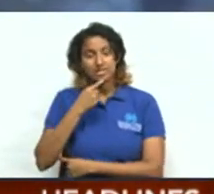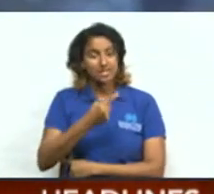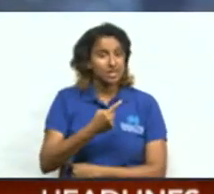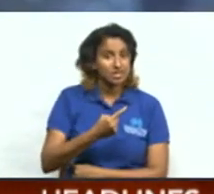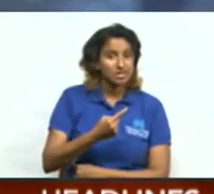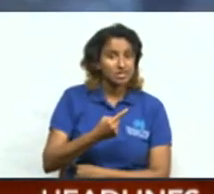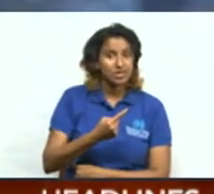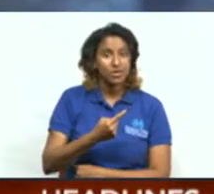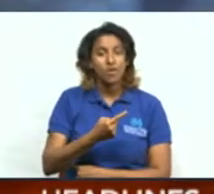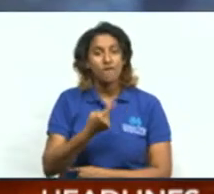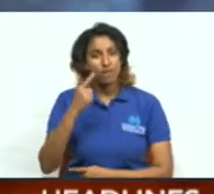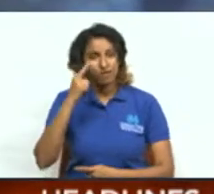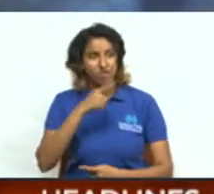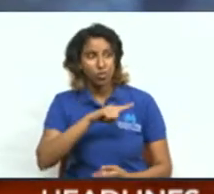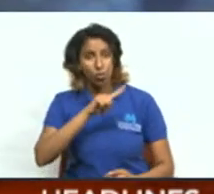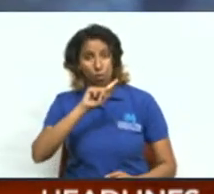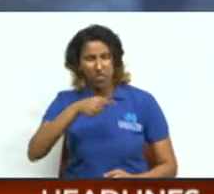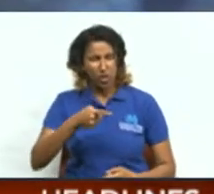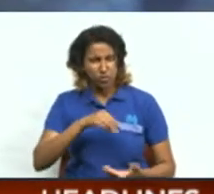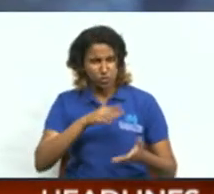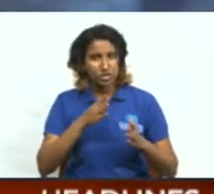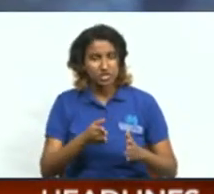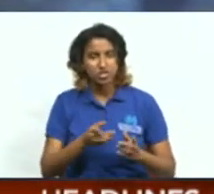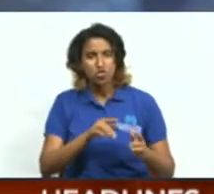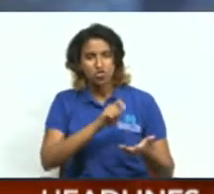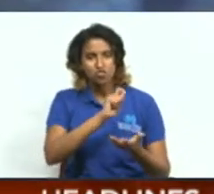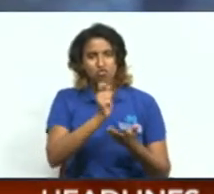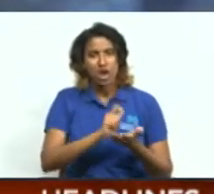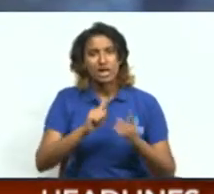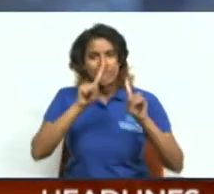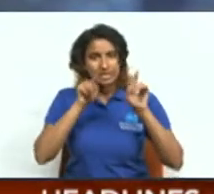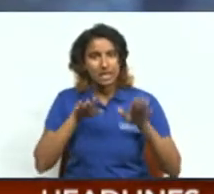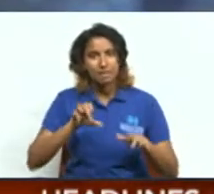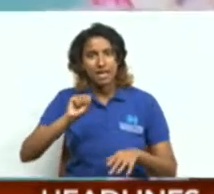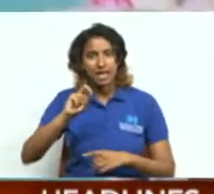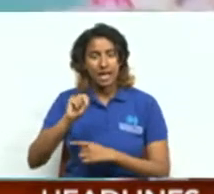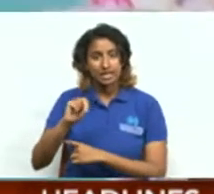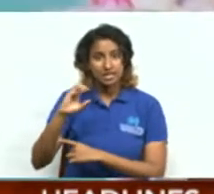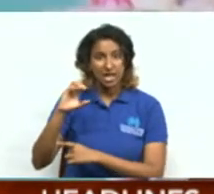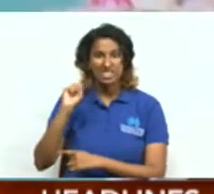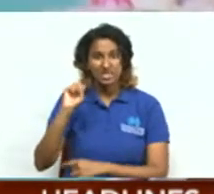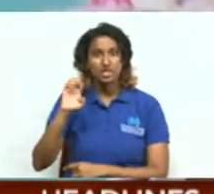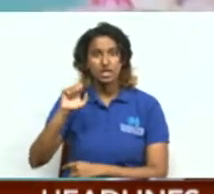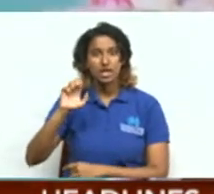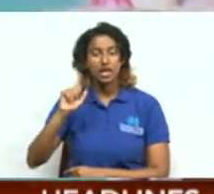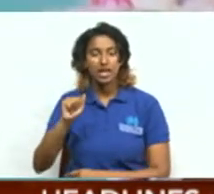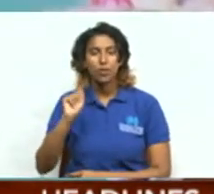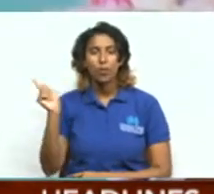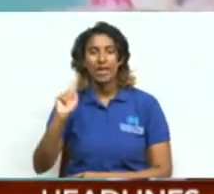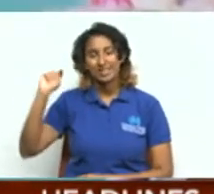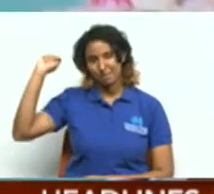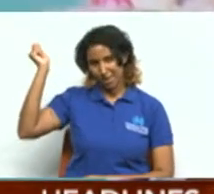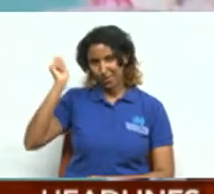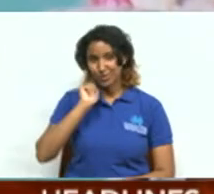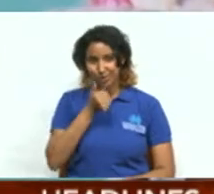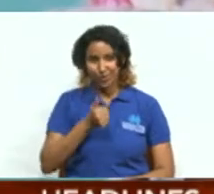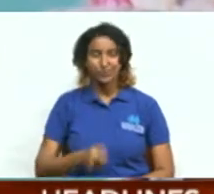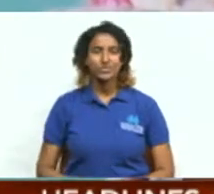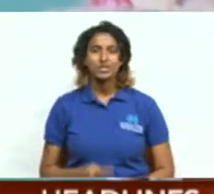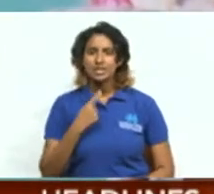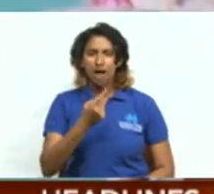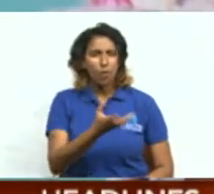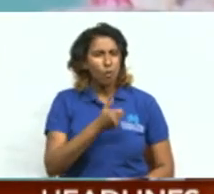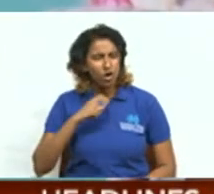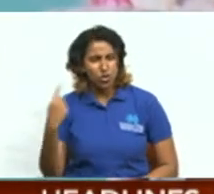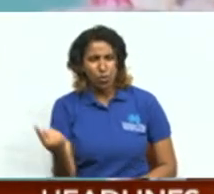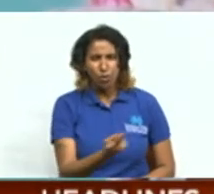approximately 1,000 students writing SEA in Tobago tomorrow. I want our students to remember that they are